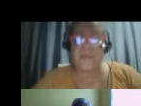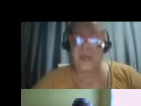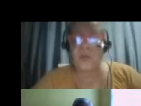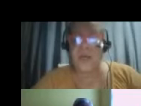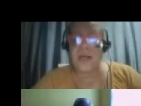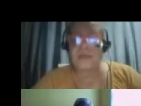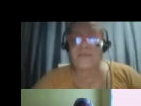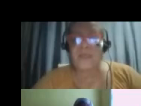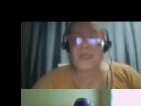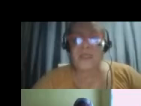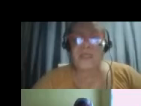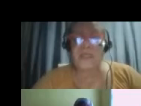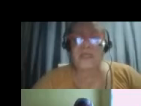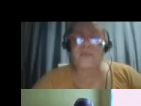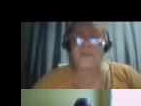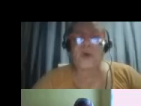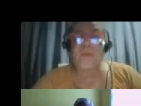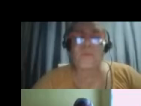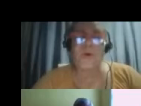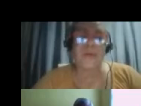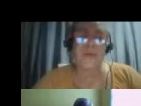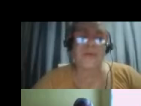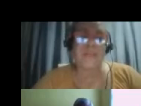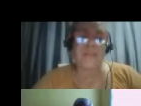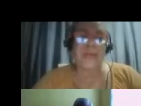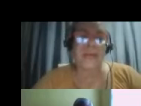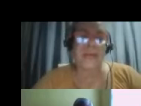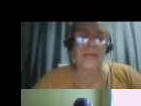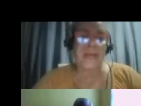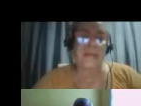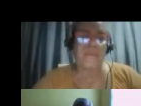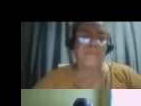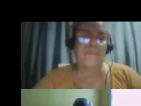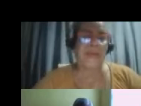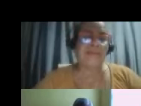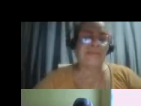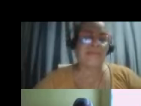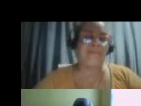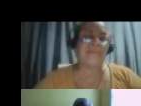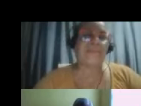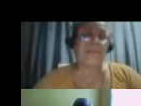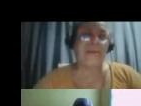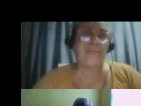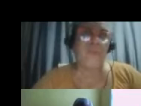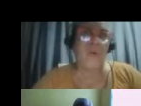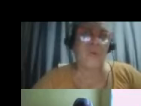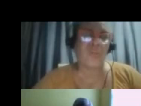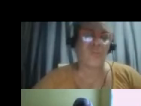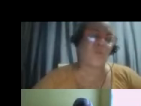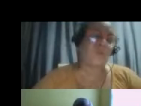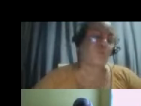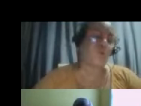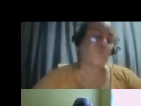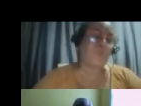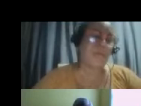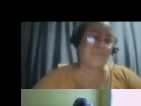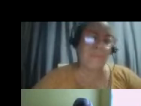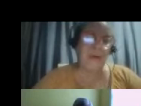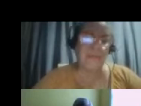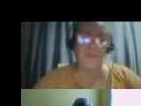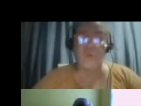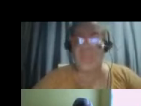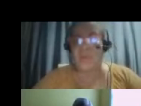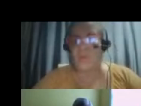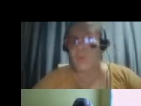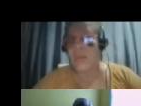show what would it be in 2070, along with sea level rise of 2.4 feet associated with that. And